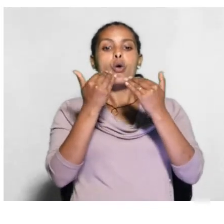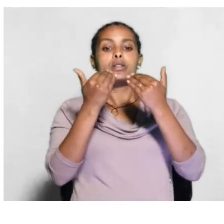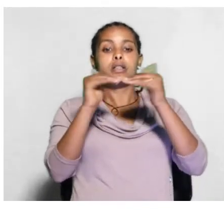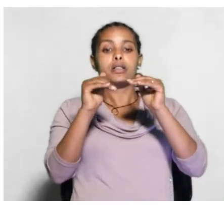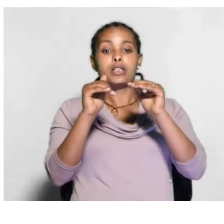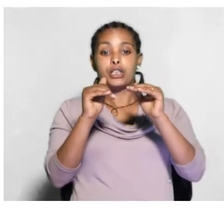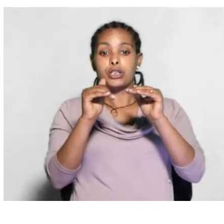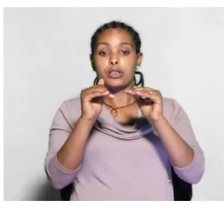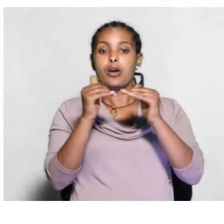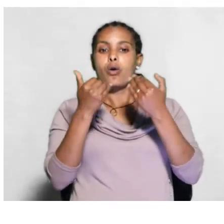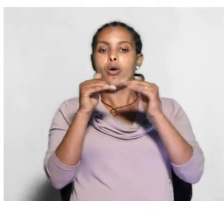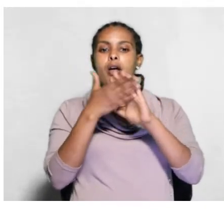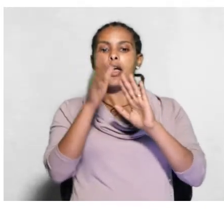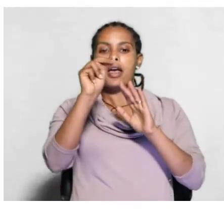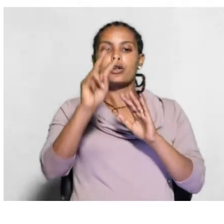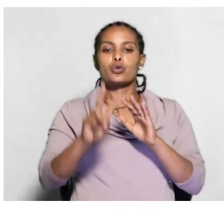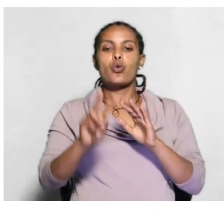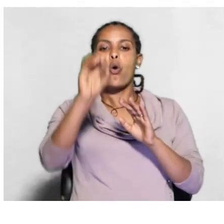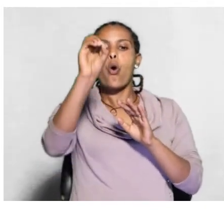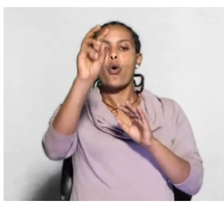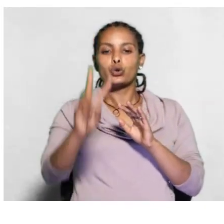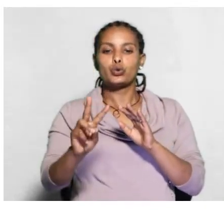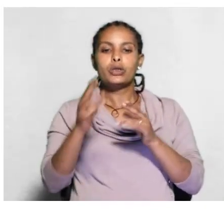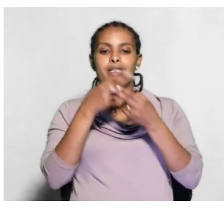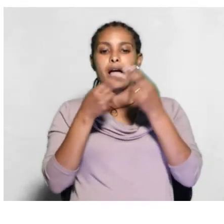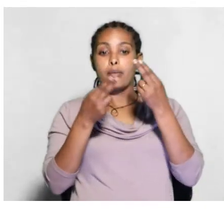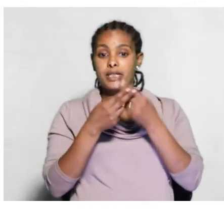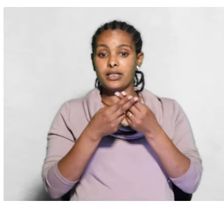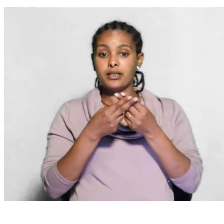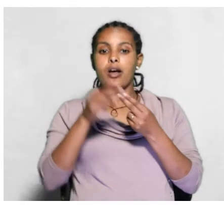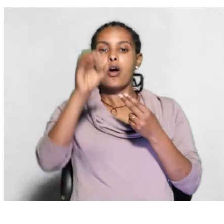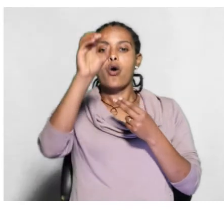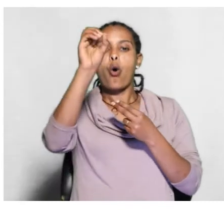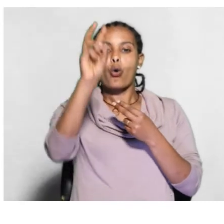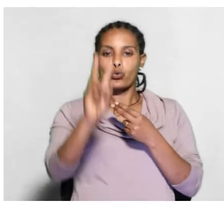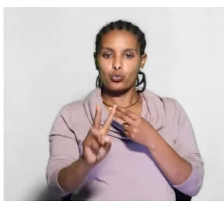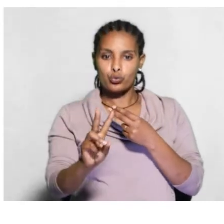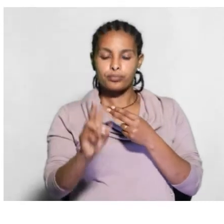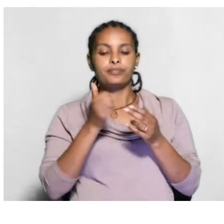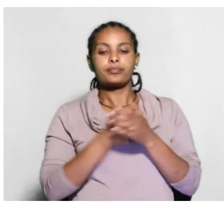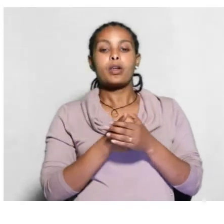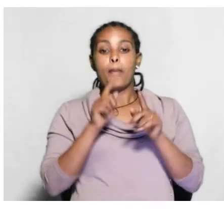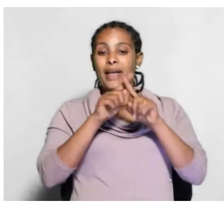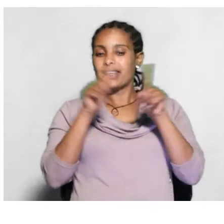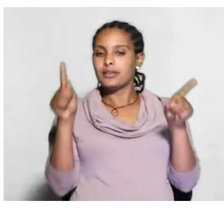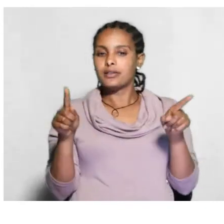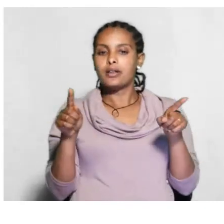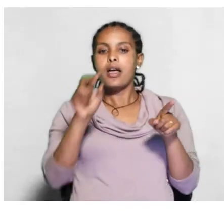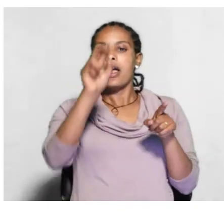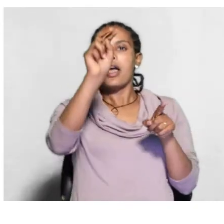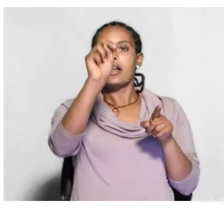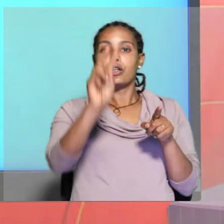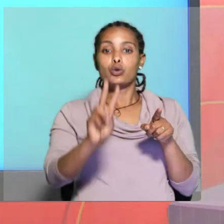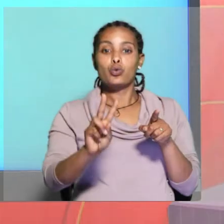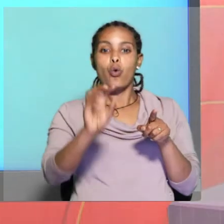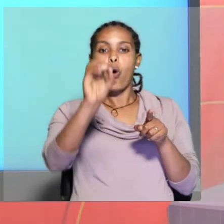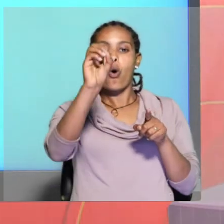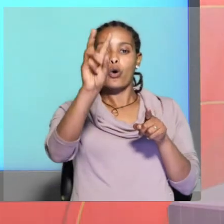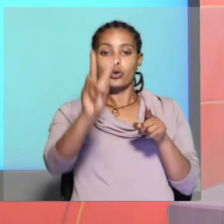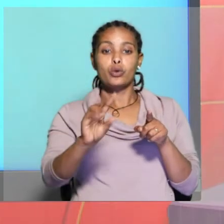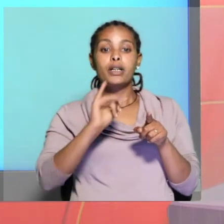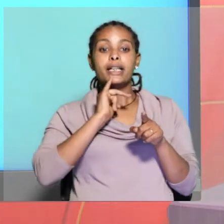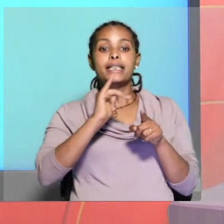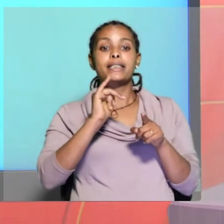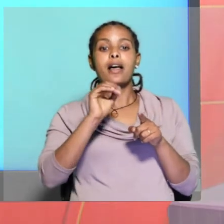concentration of N2O2 times concentration of O2. But N2O2